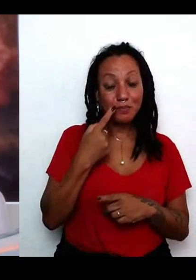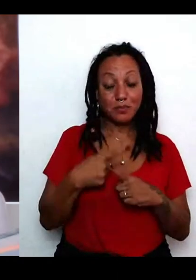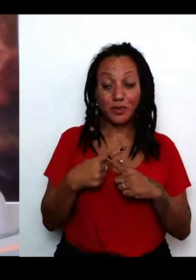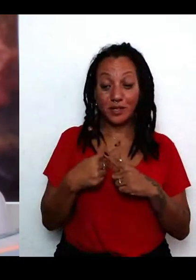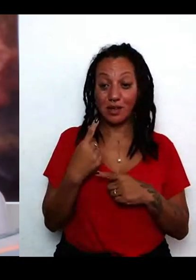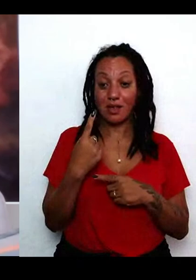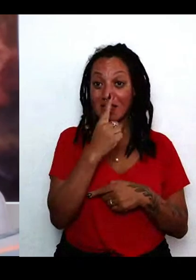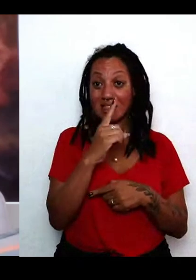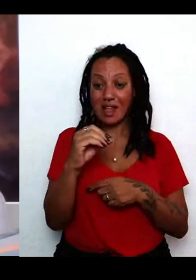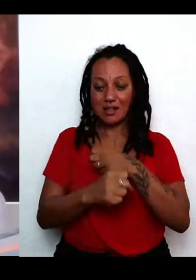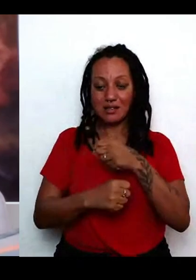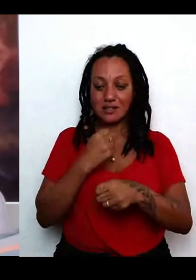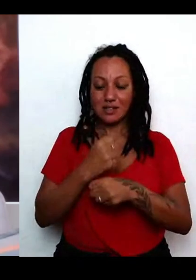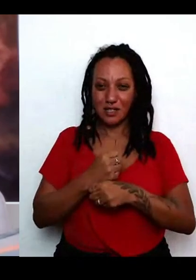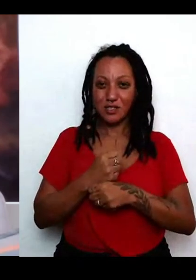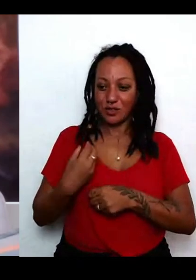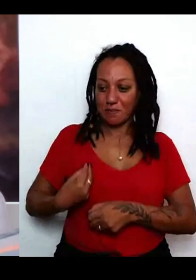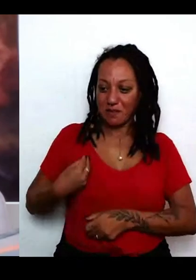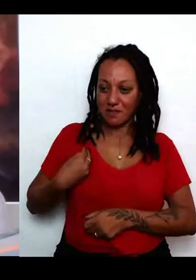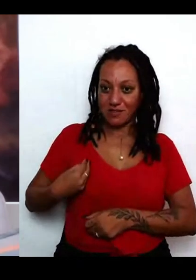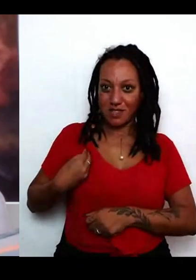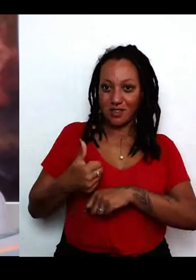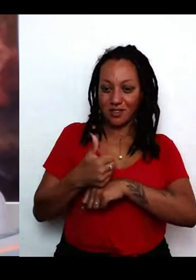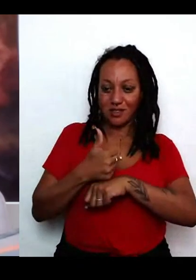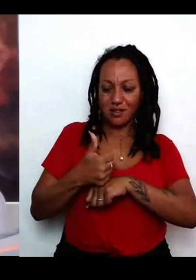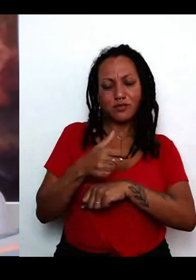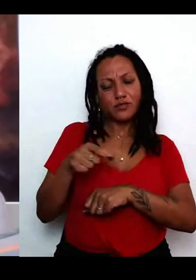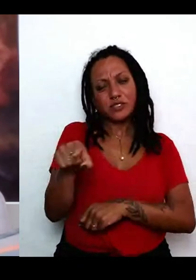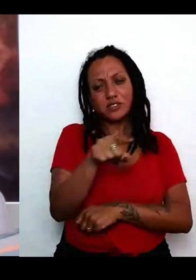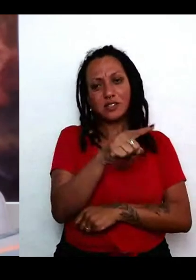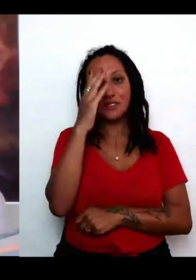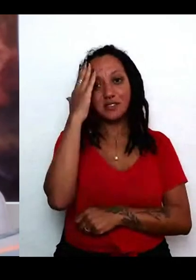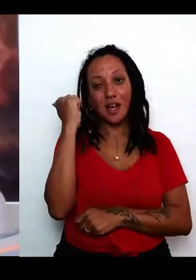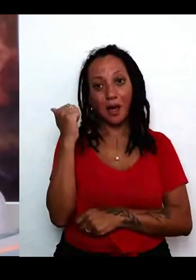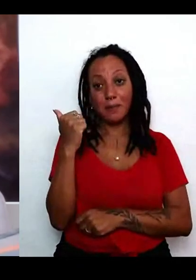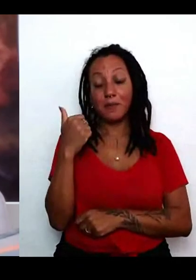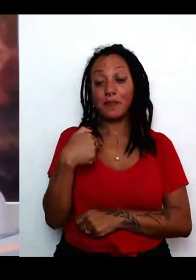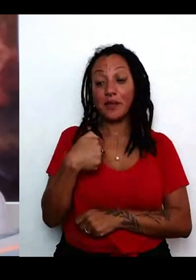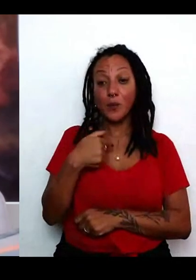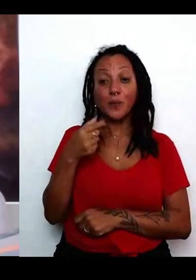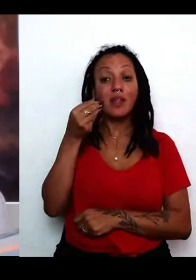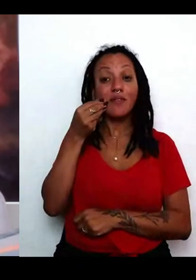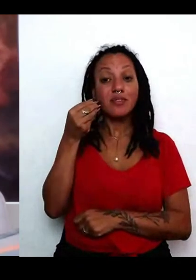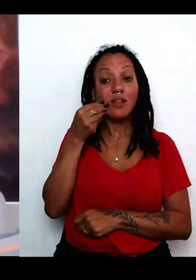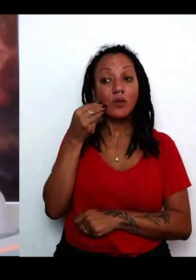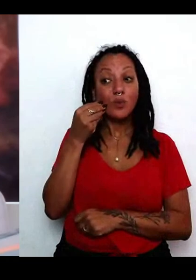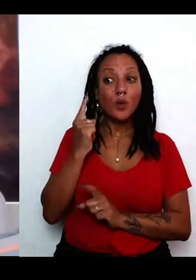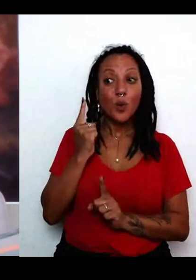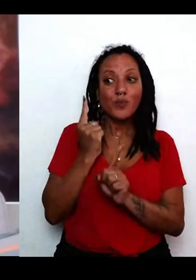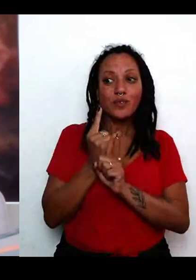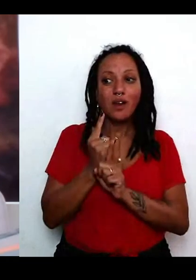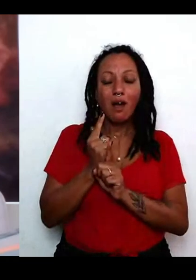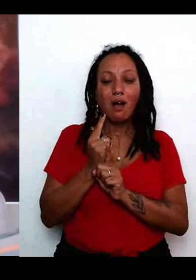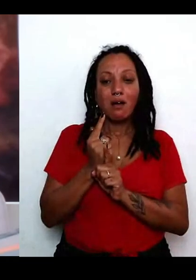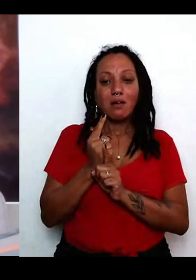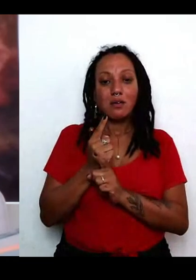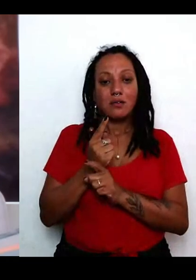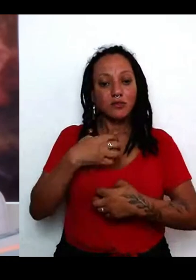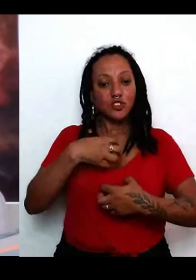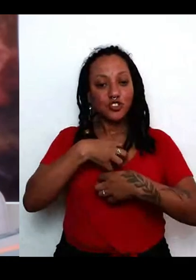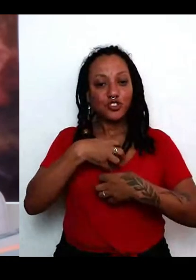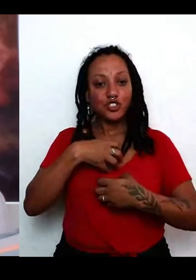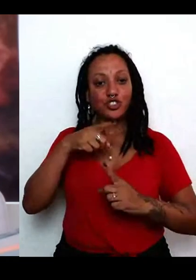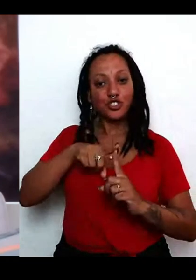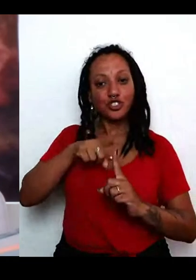my work at all trying to make a place for myself and uh entirely inhospitable to women